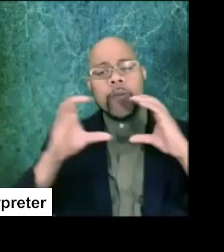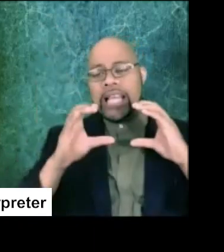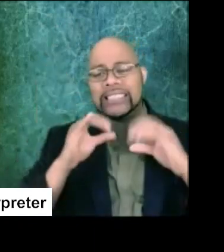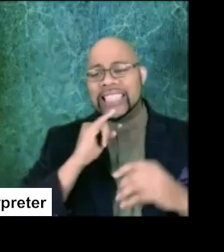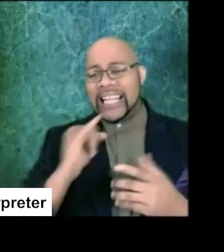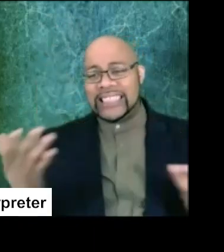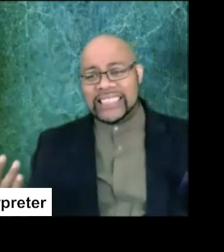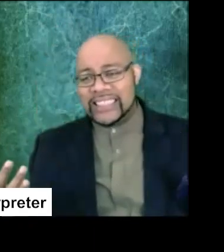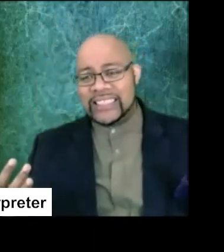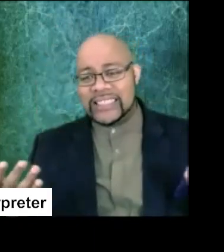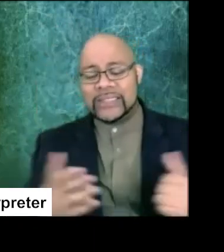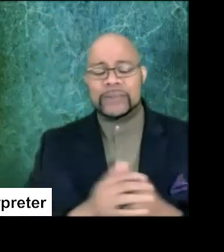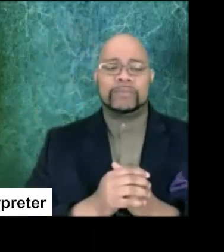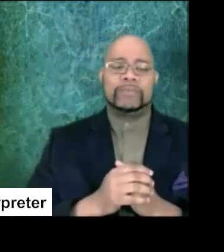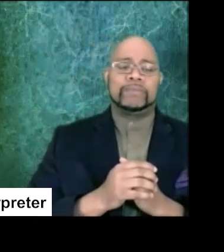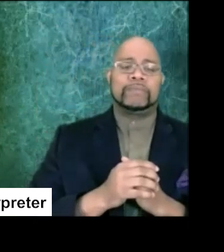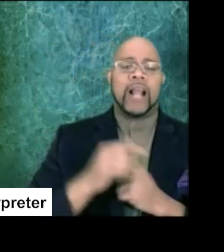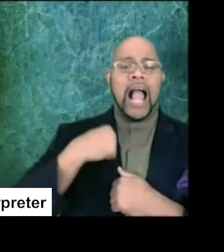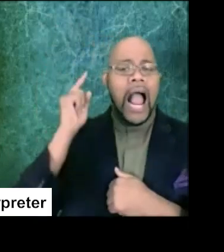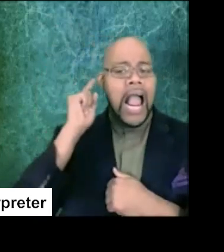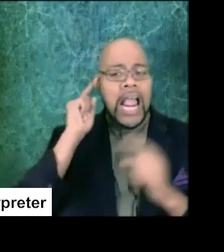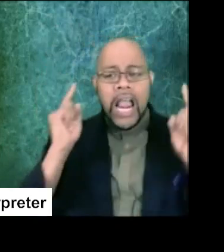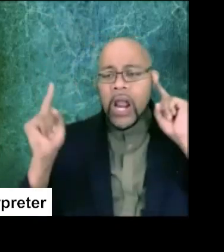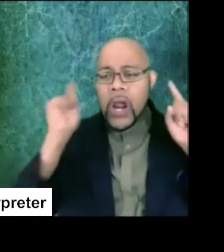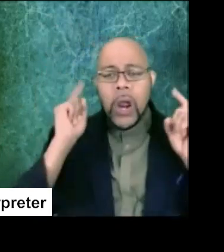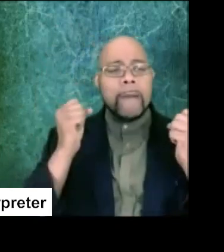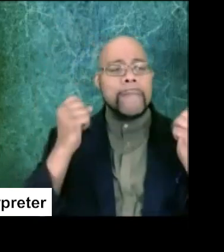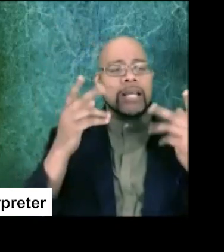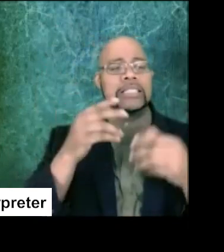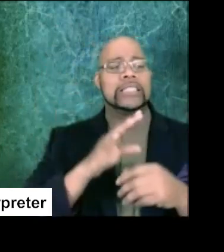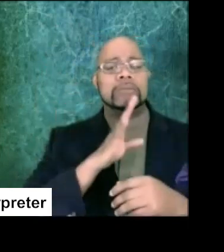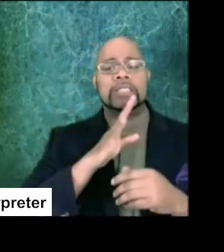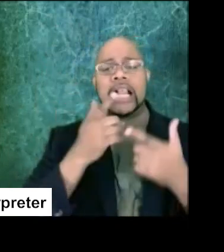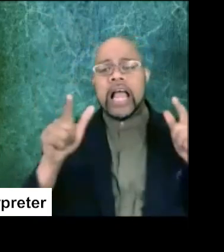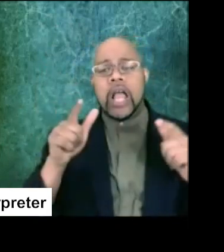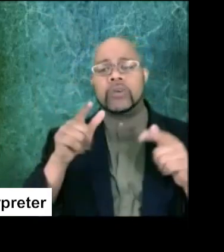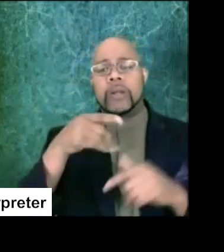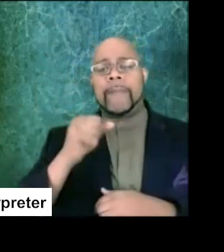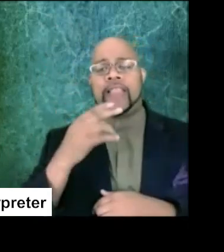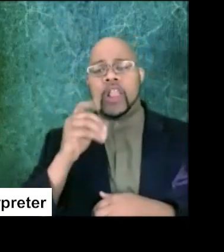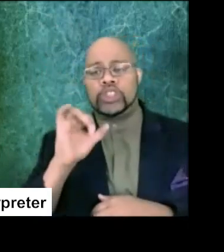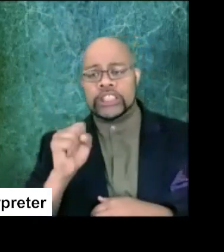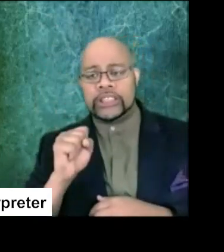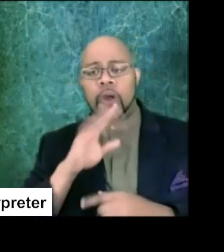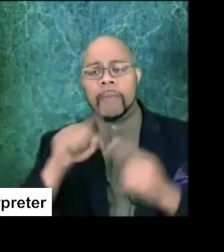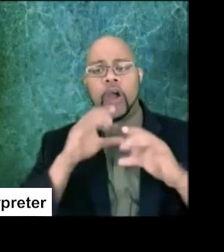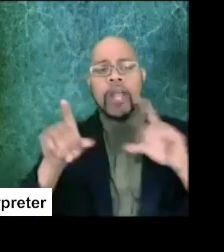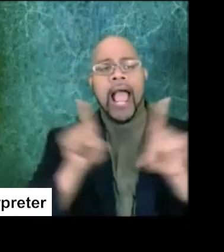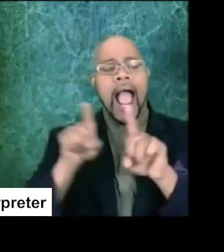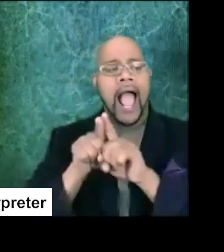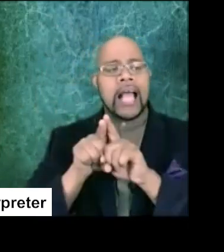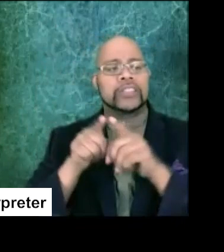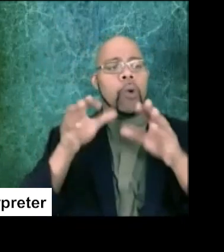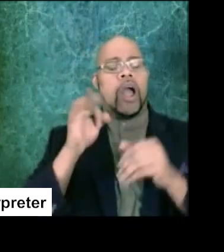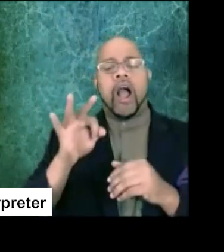is. I hear a lot of speech and language pathologists talking about communication as a form